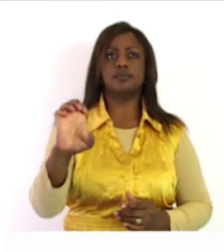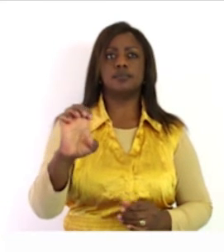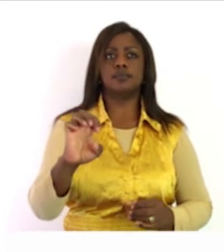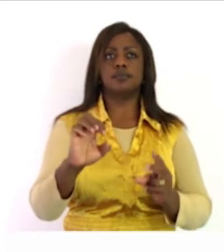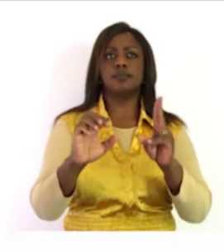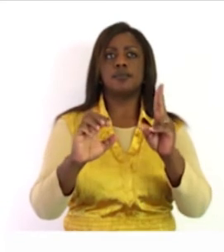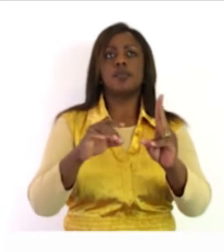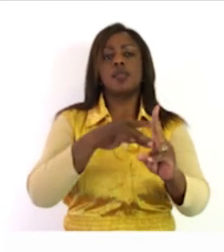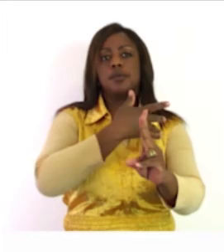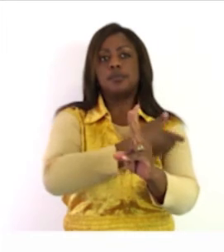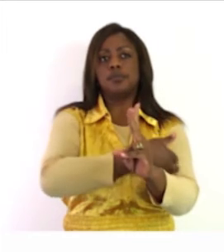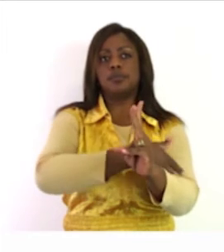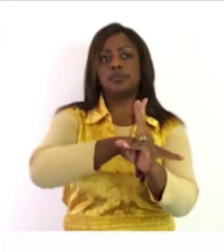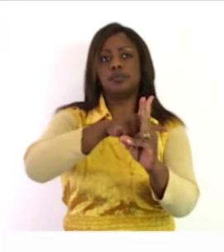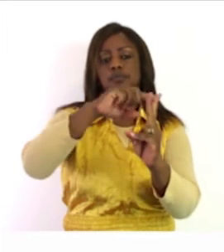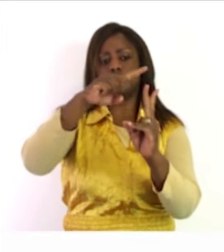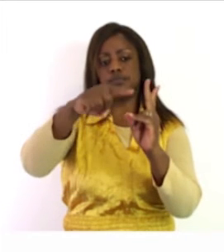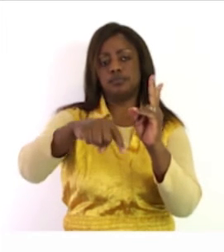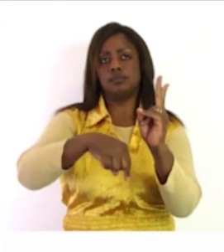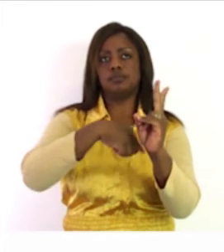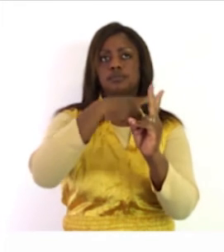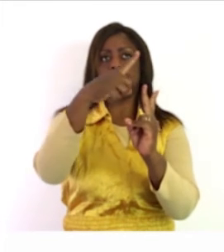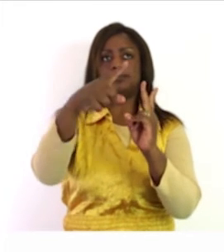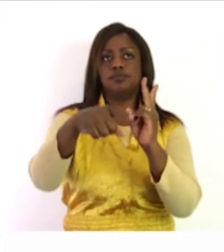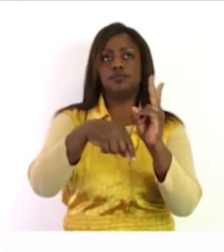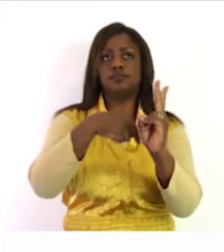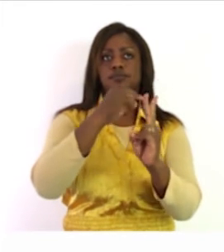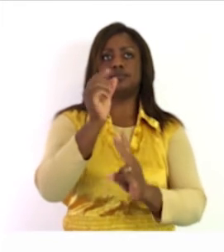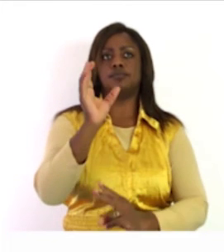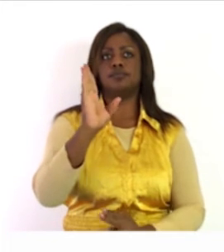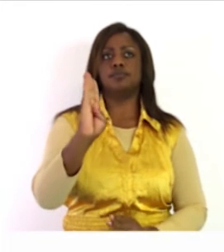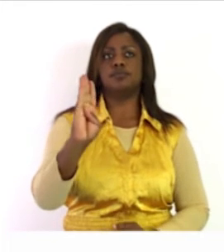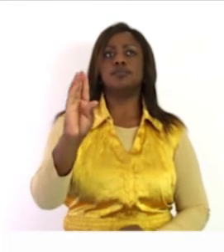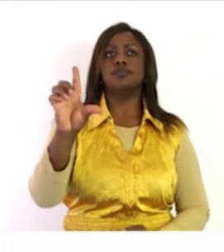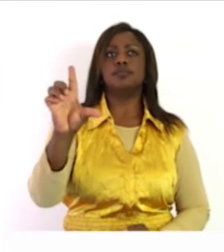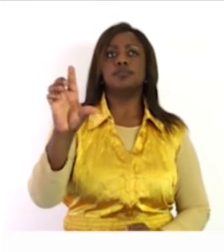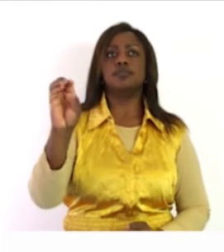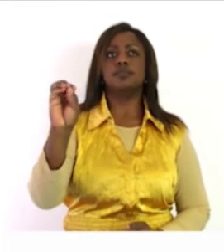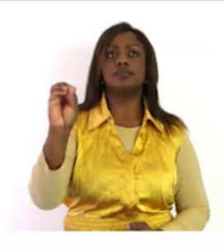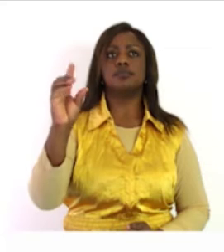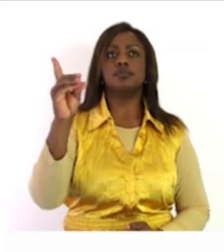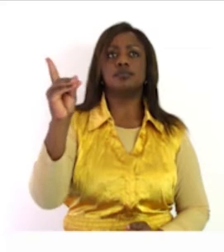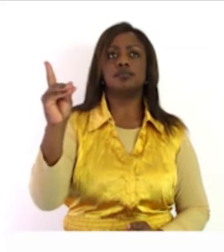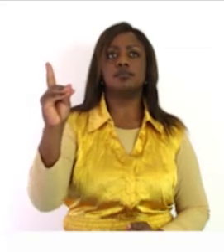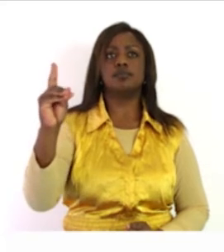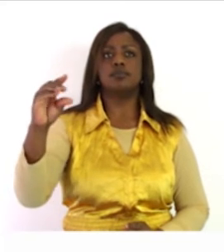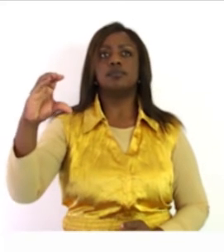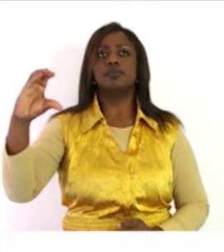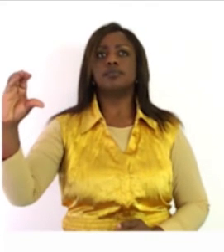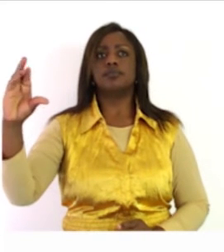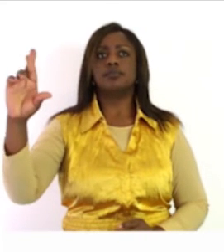body that has the ability to contract, producing movement in or maintaining the position of parts of the